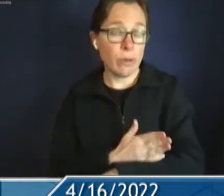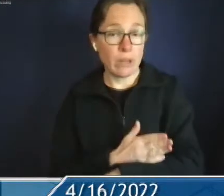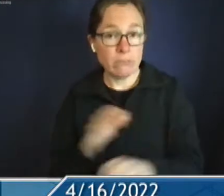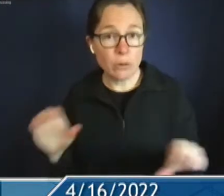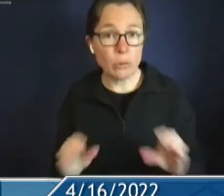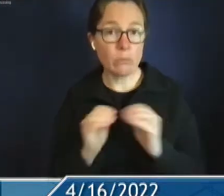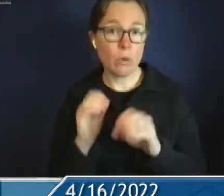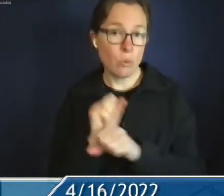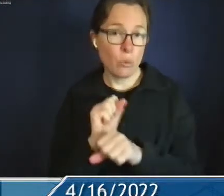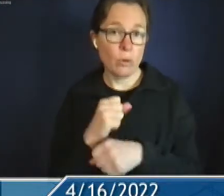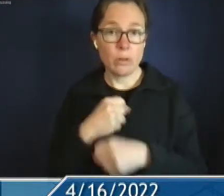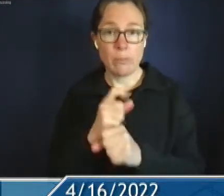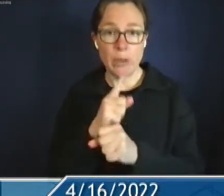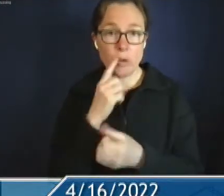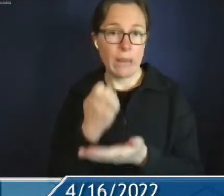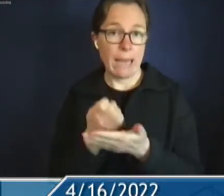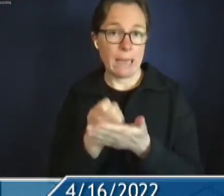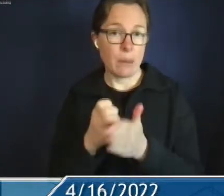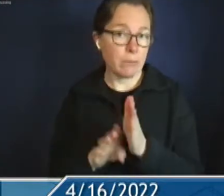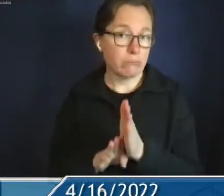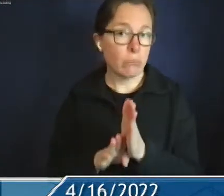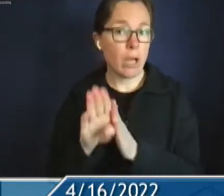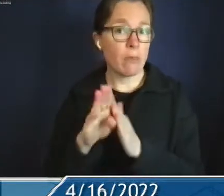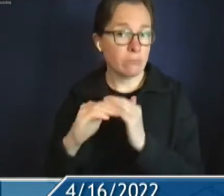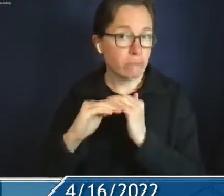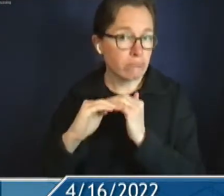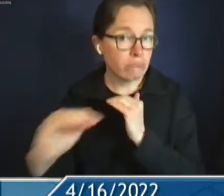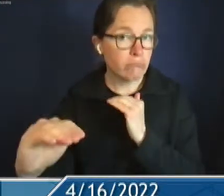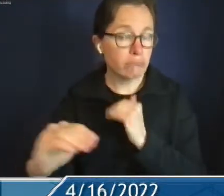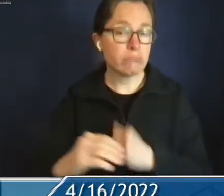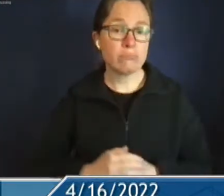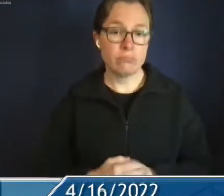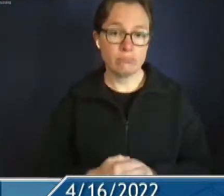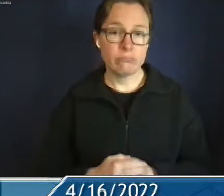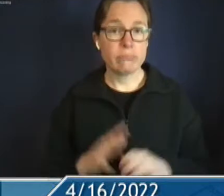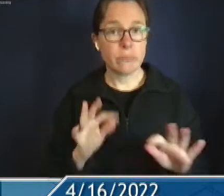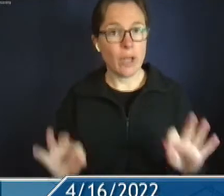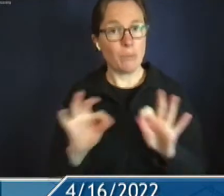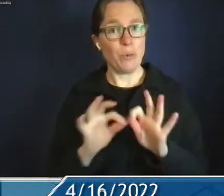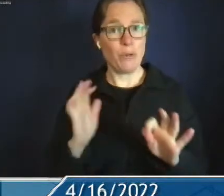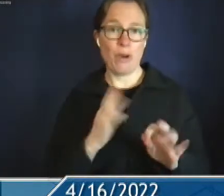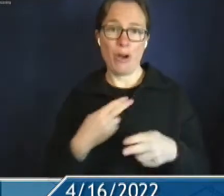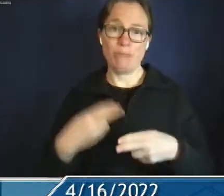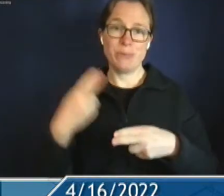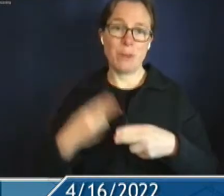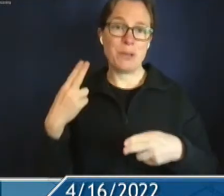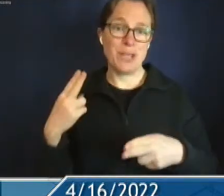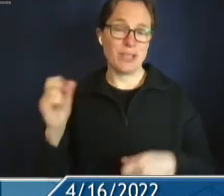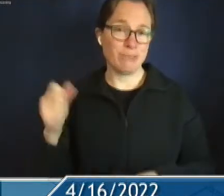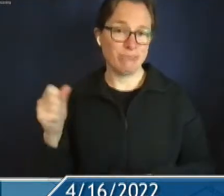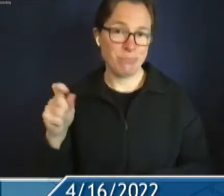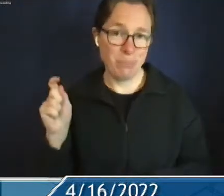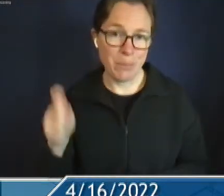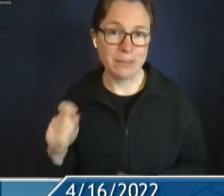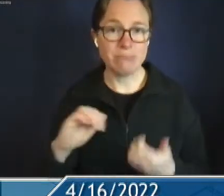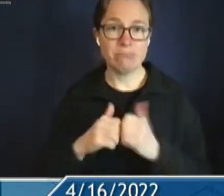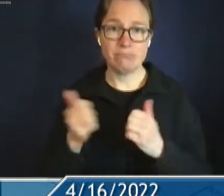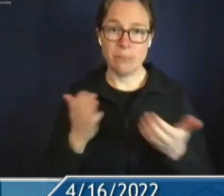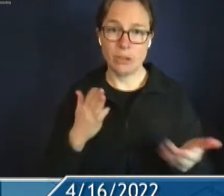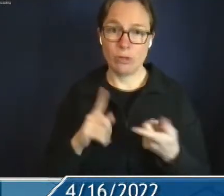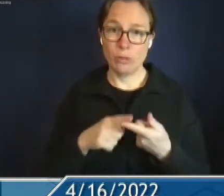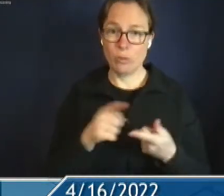we have economic recovery for the long-term vitality of Portland. We've got to improve our reputation for sure on how we serve our